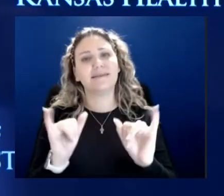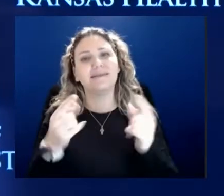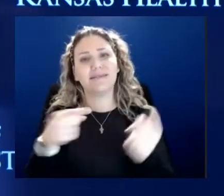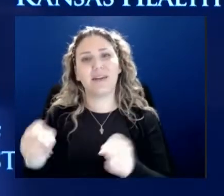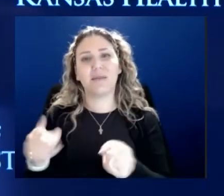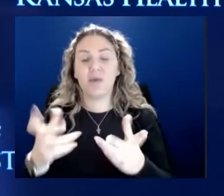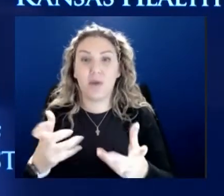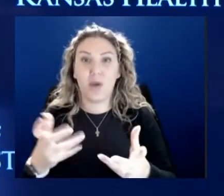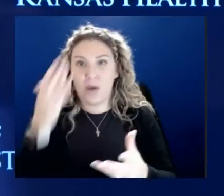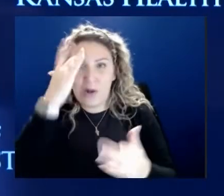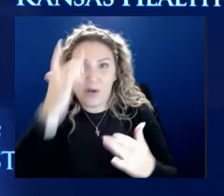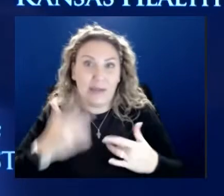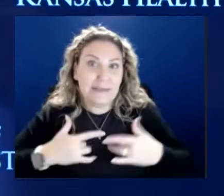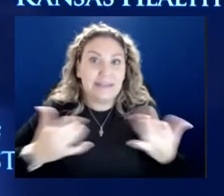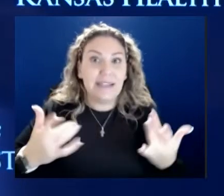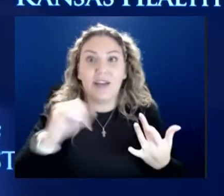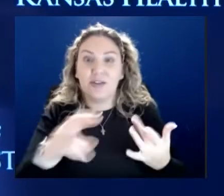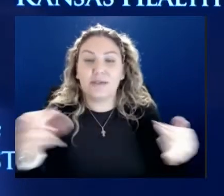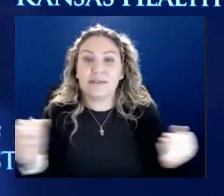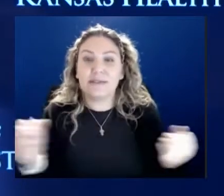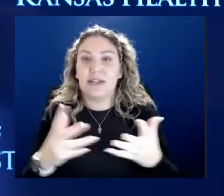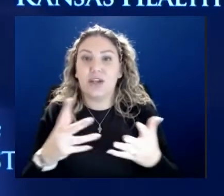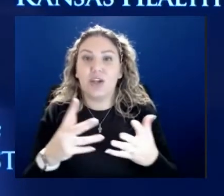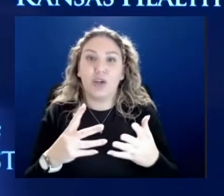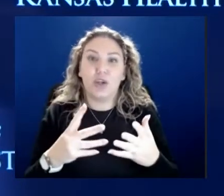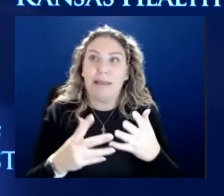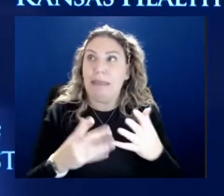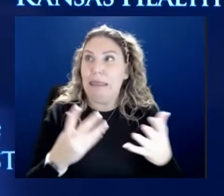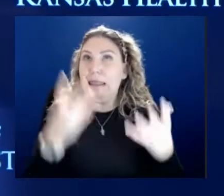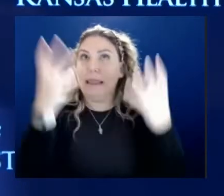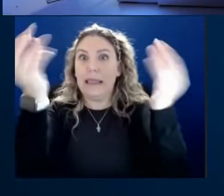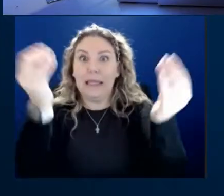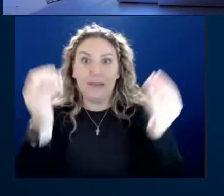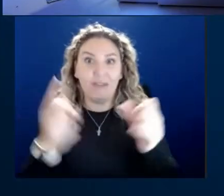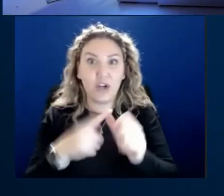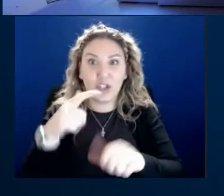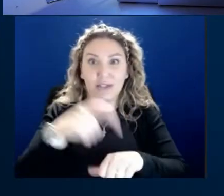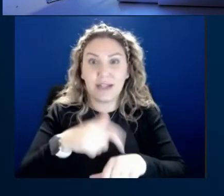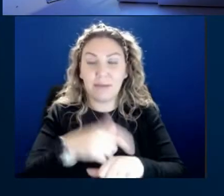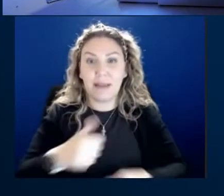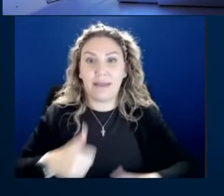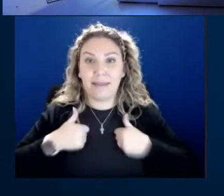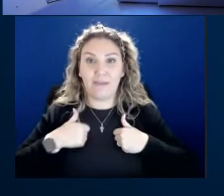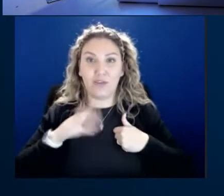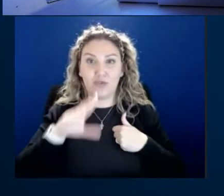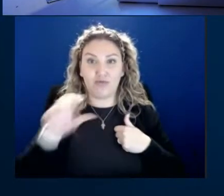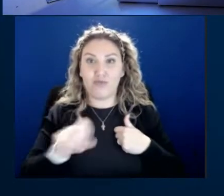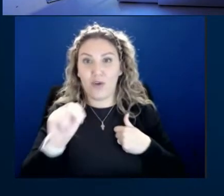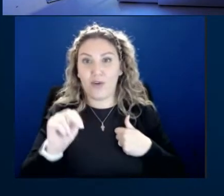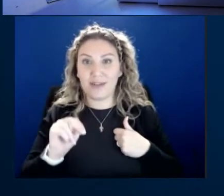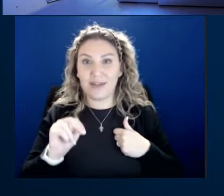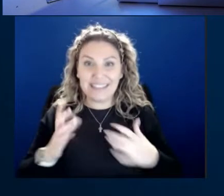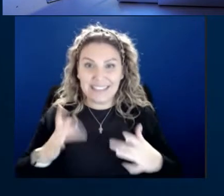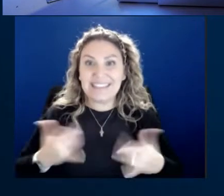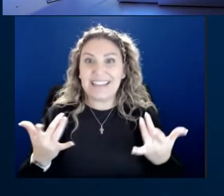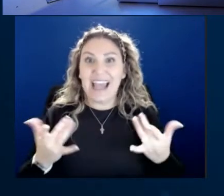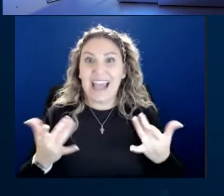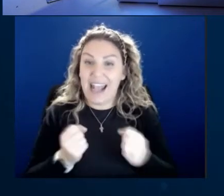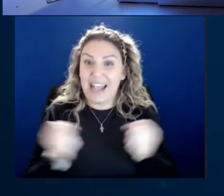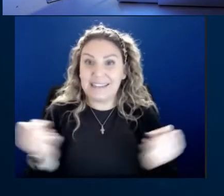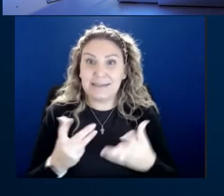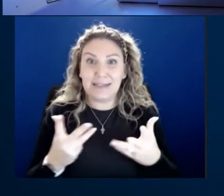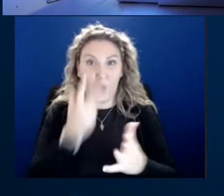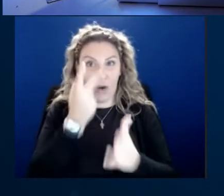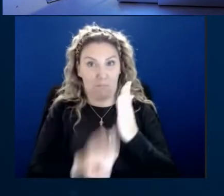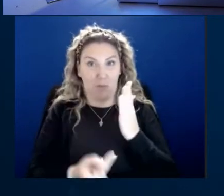scared they are, because moving away for the first time and living on your own, it's scary. And it's okay exciting, and it's okay to feel both ways. Yeah. Oh, yeah. Scared and excited.